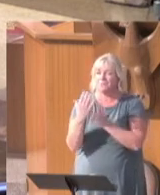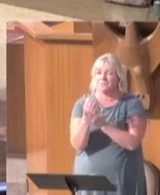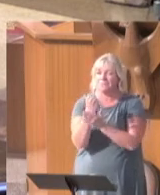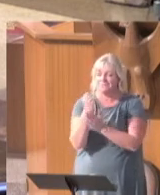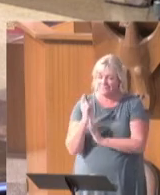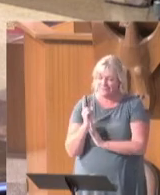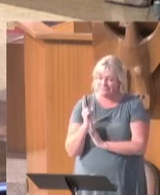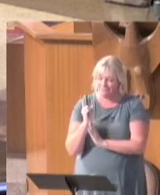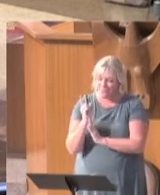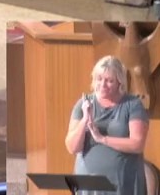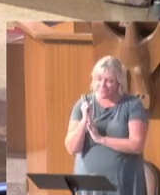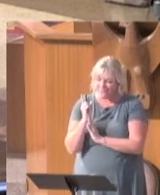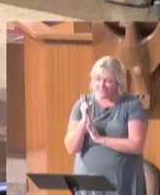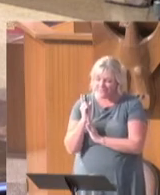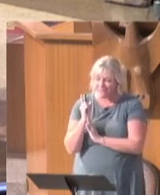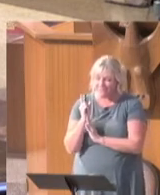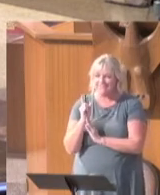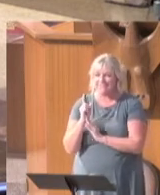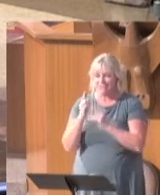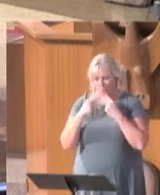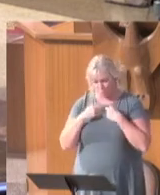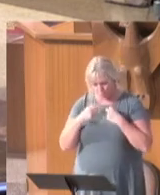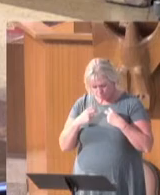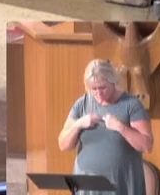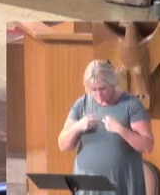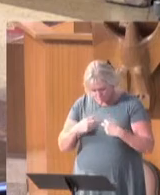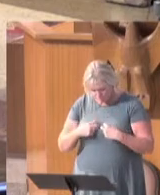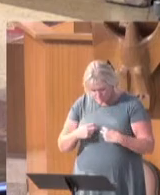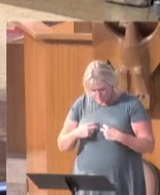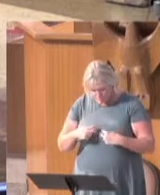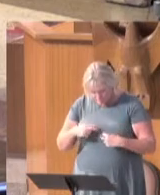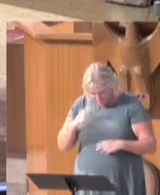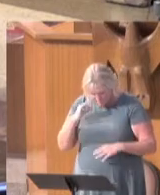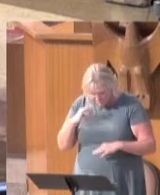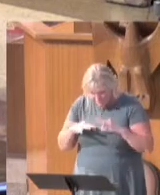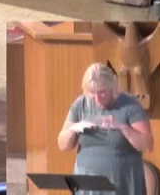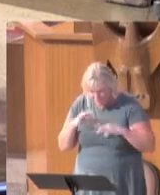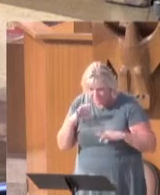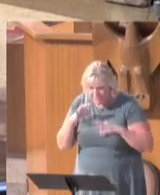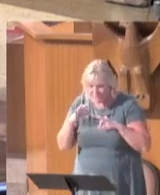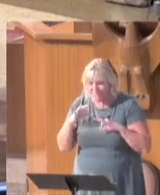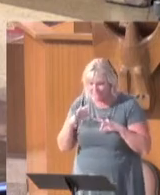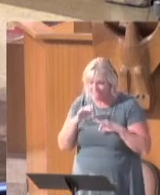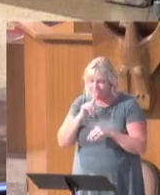moment. That's when the real work